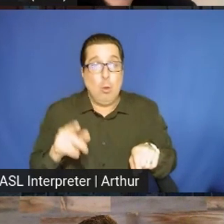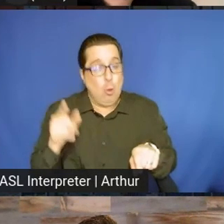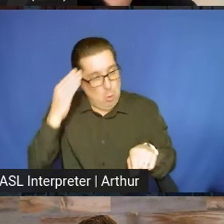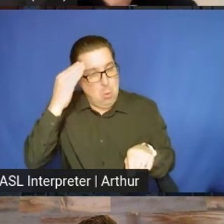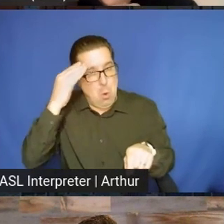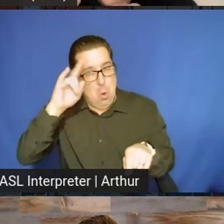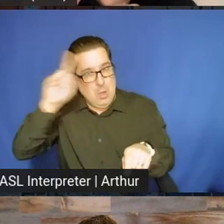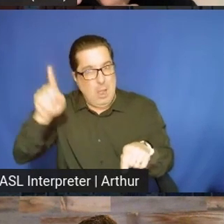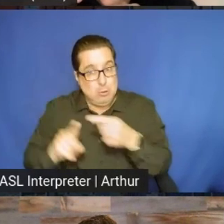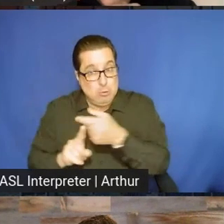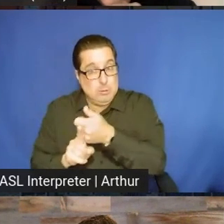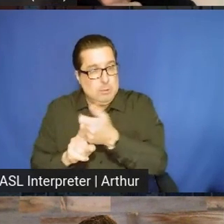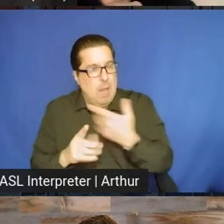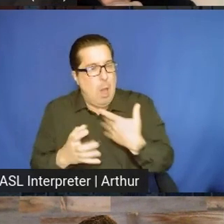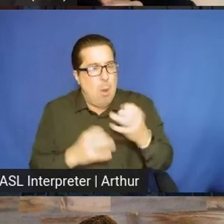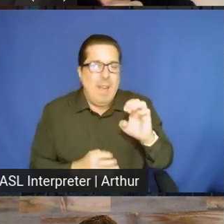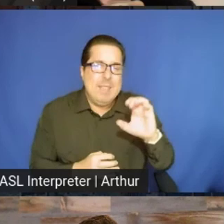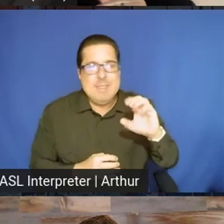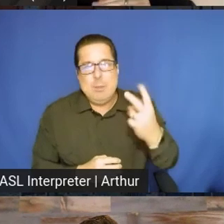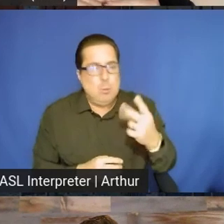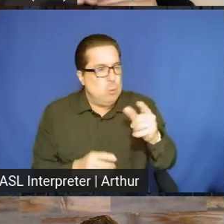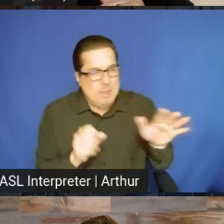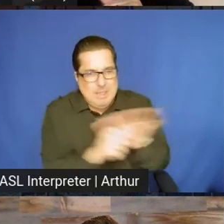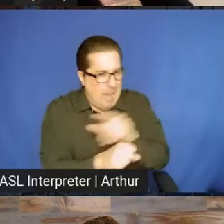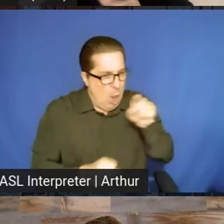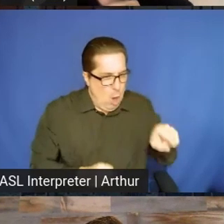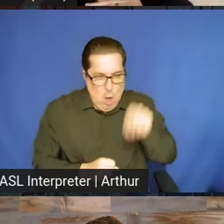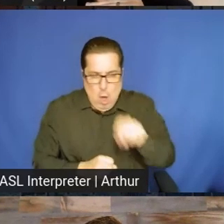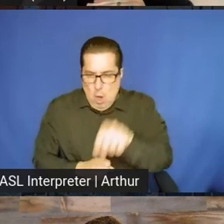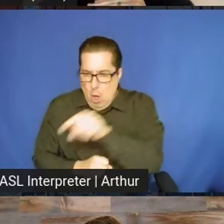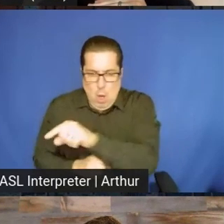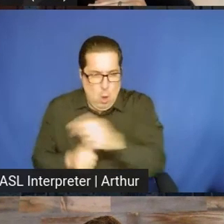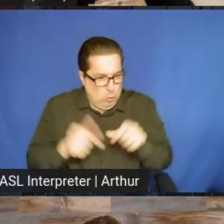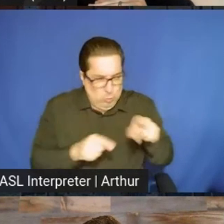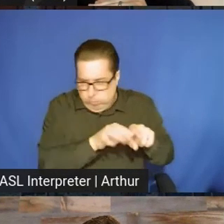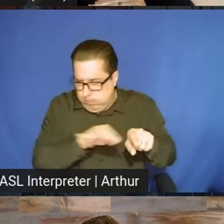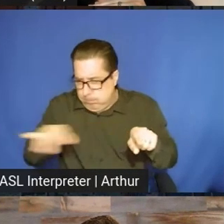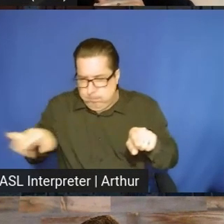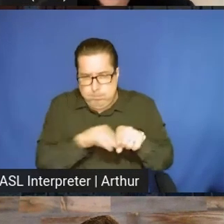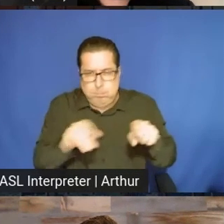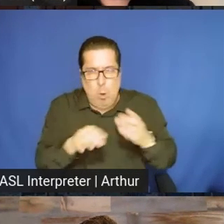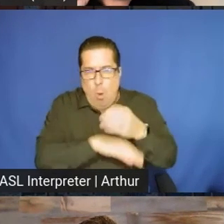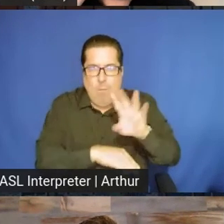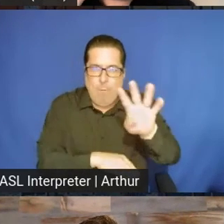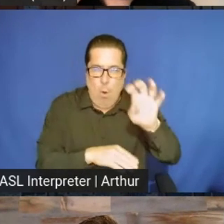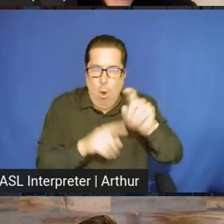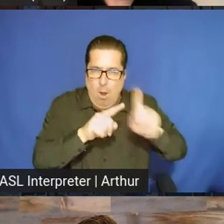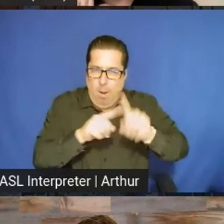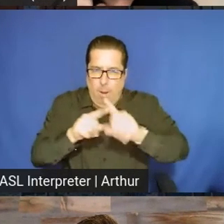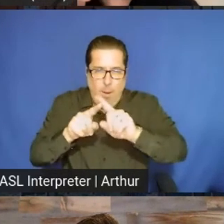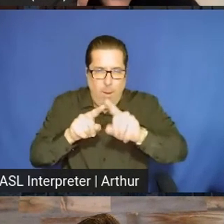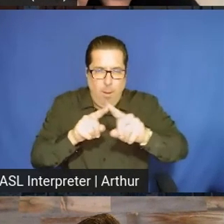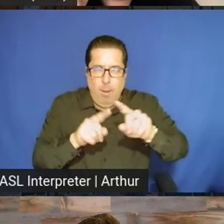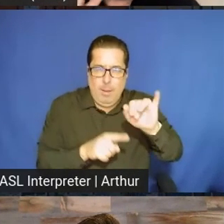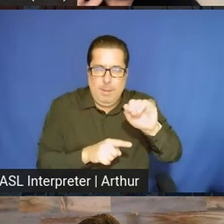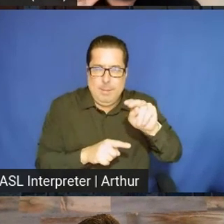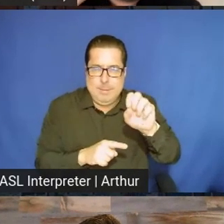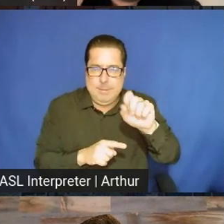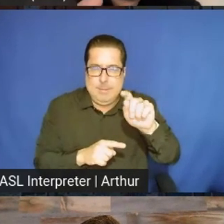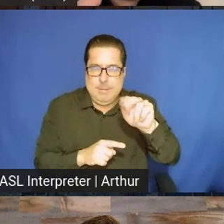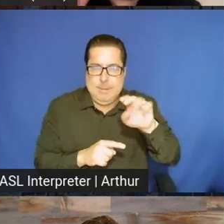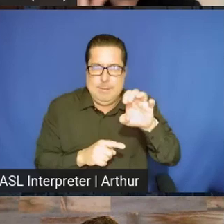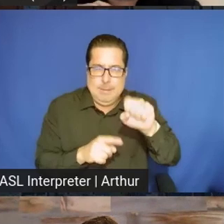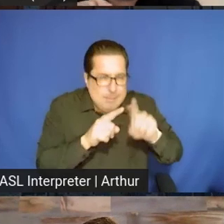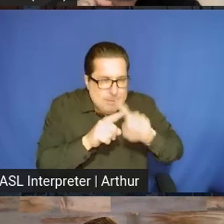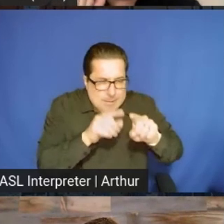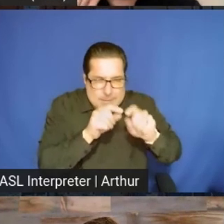the entire EC2 instance fleet of 400 plus different instances. And it can say, you know what, based on what you're asking for,